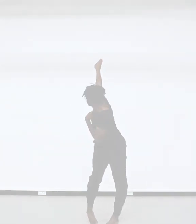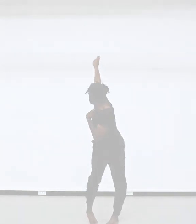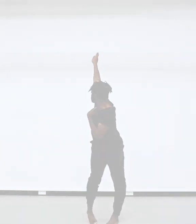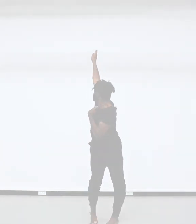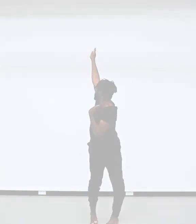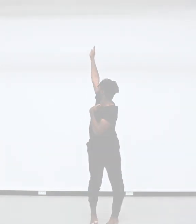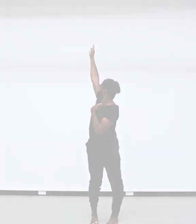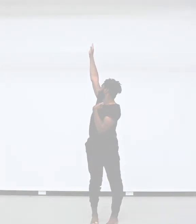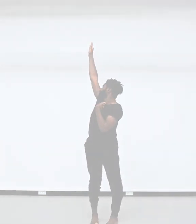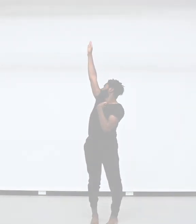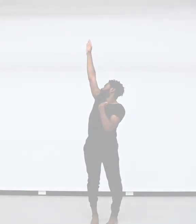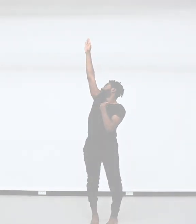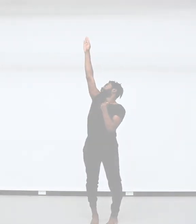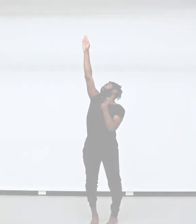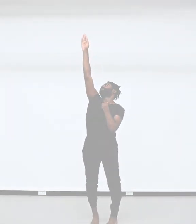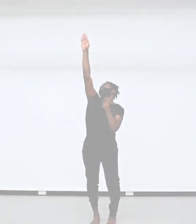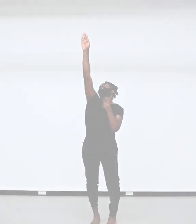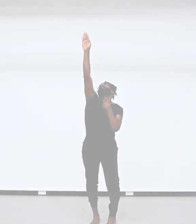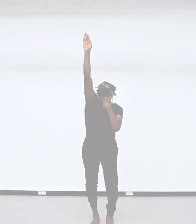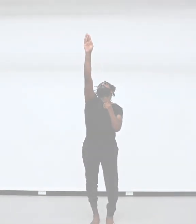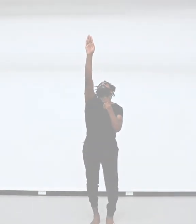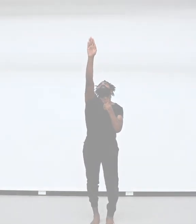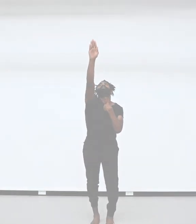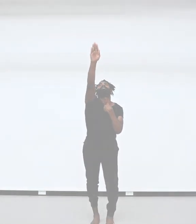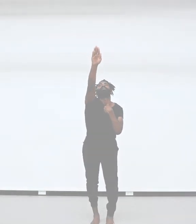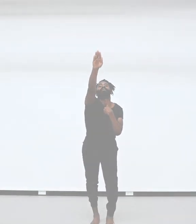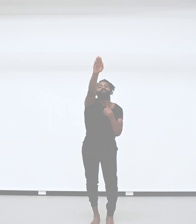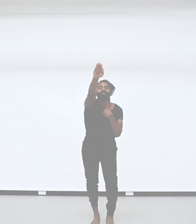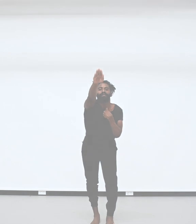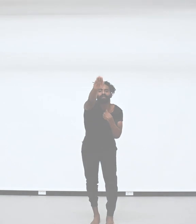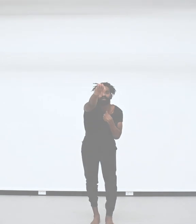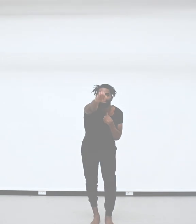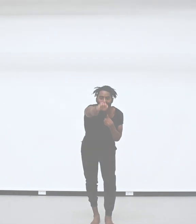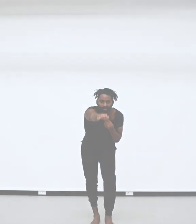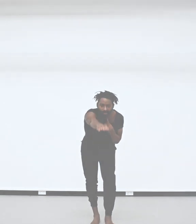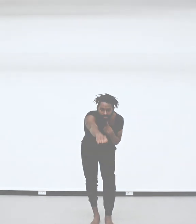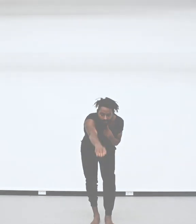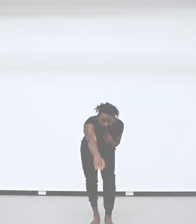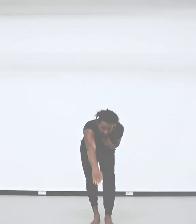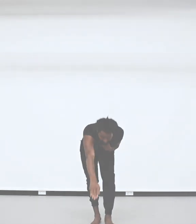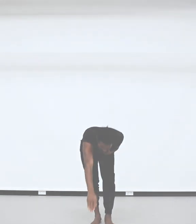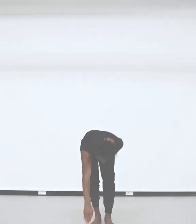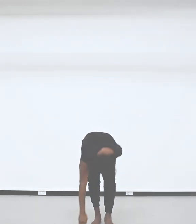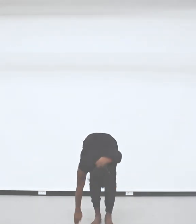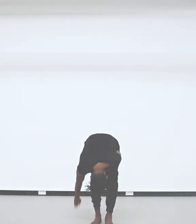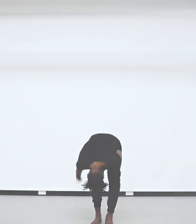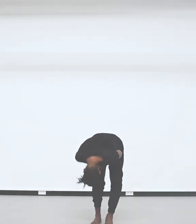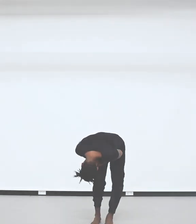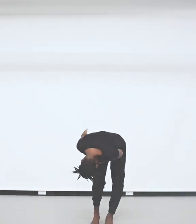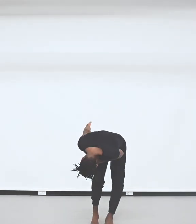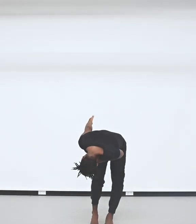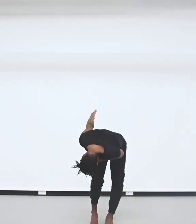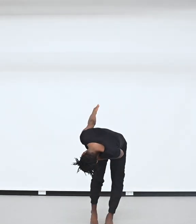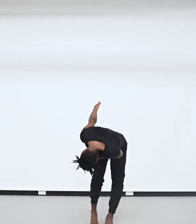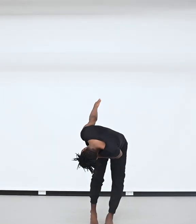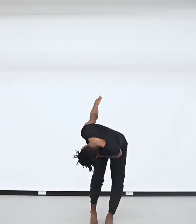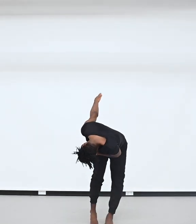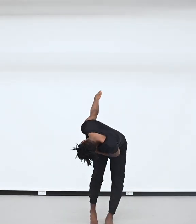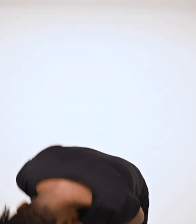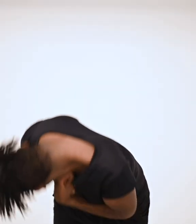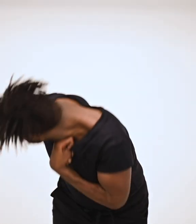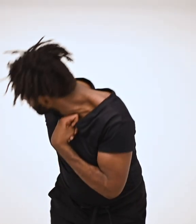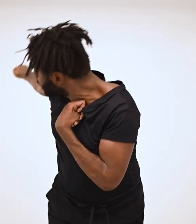On the left, he. As he is, as he shows himself, always